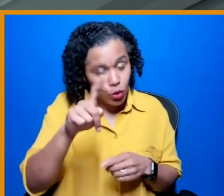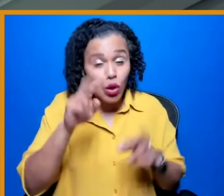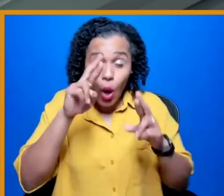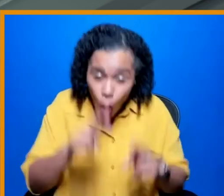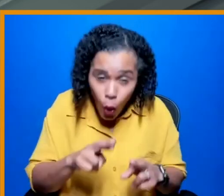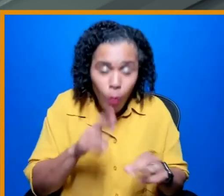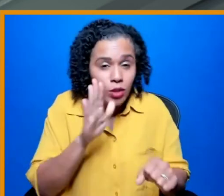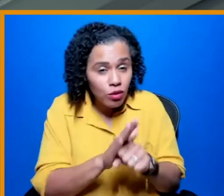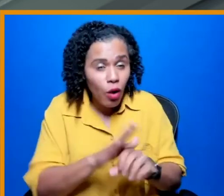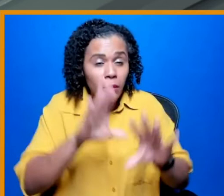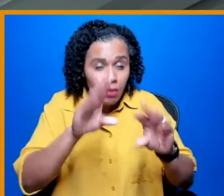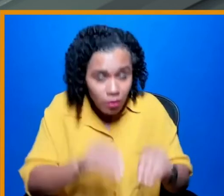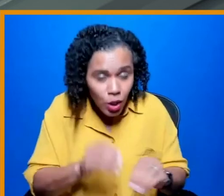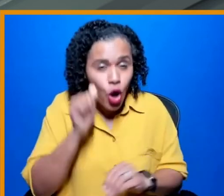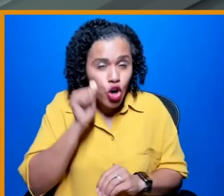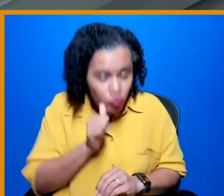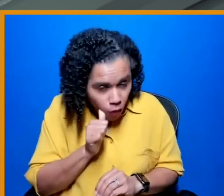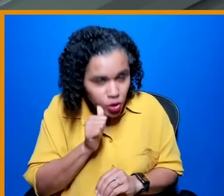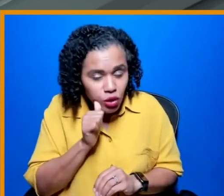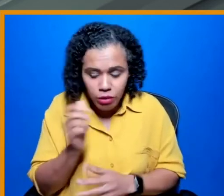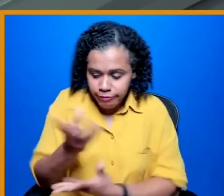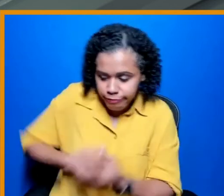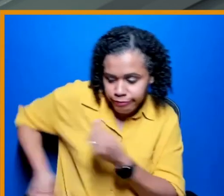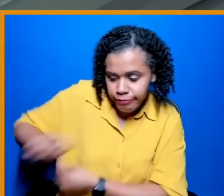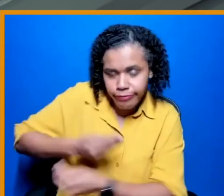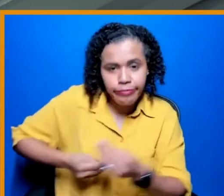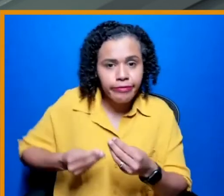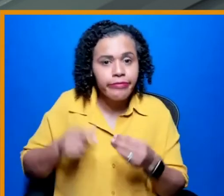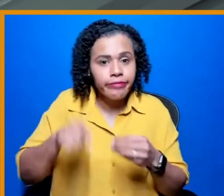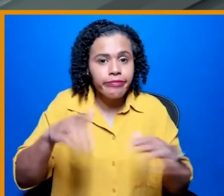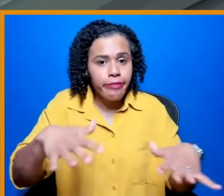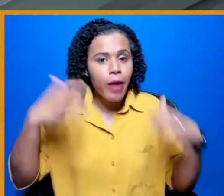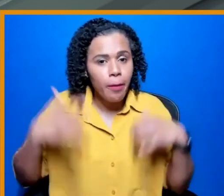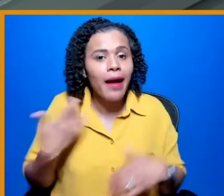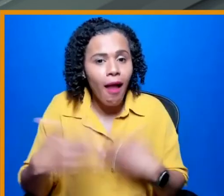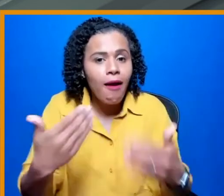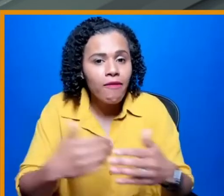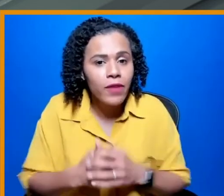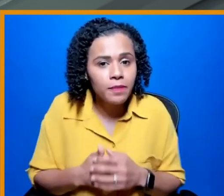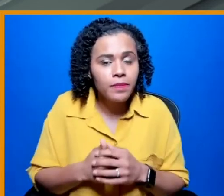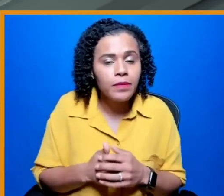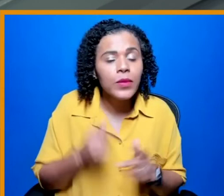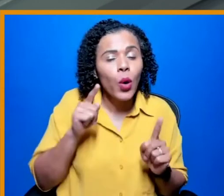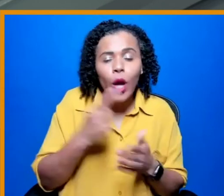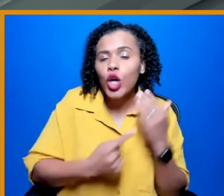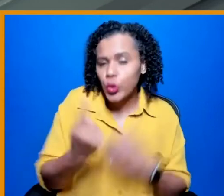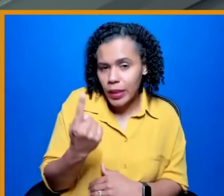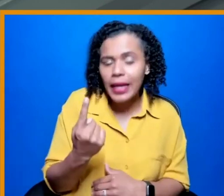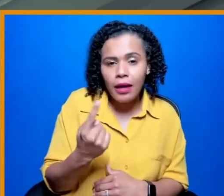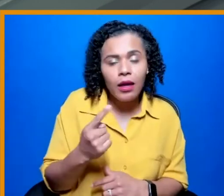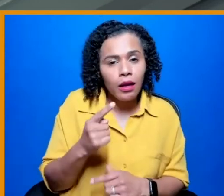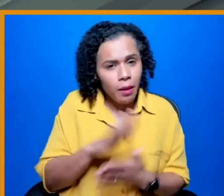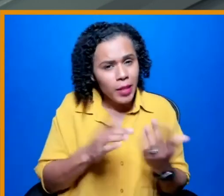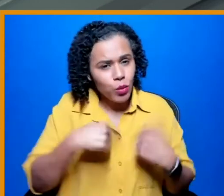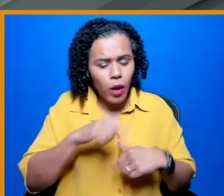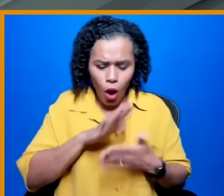life. But we must hold this key fact in our minds as we move forward. It is our unique positioning that gives us a moral imperative to,